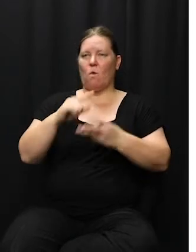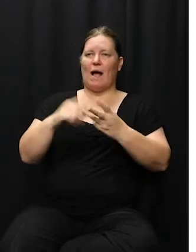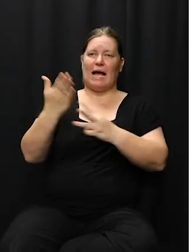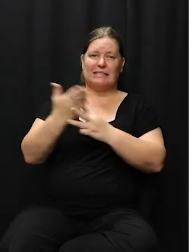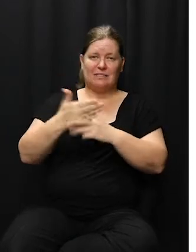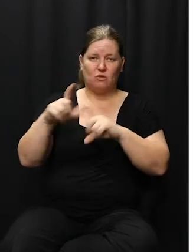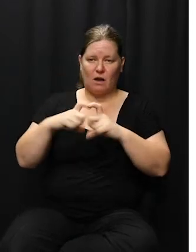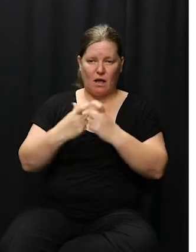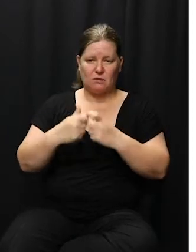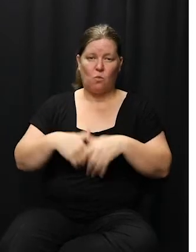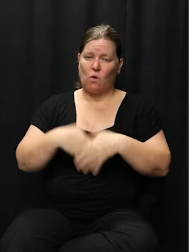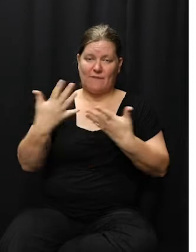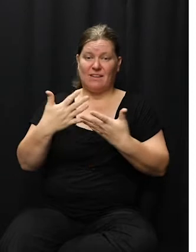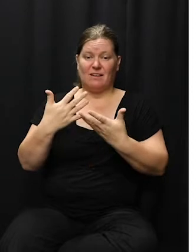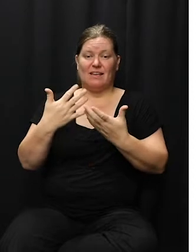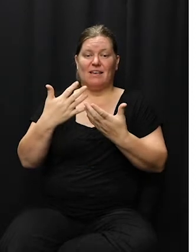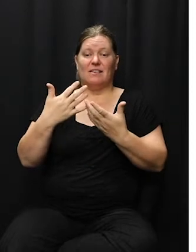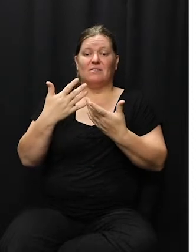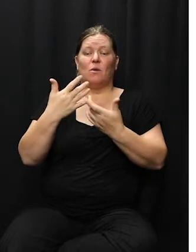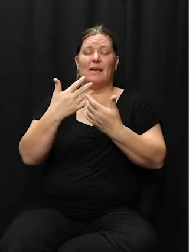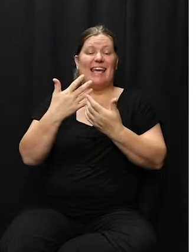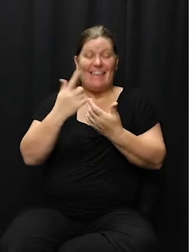or their time or access to classes or whatever.